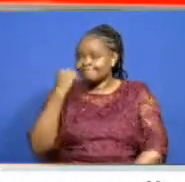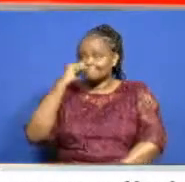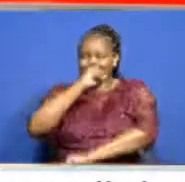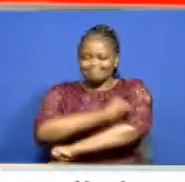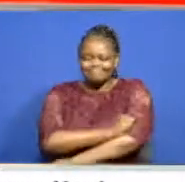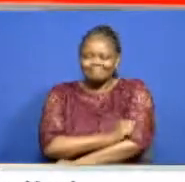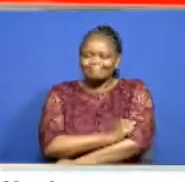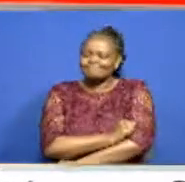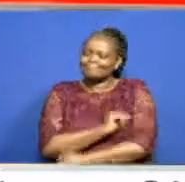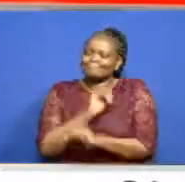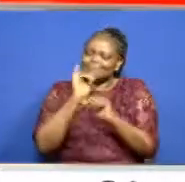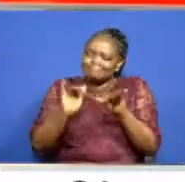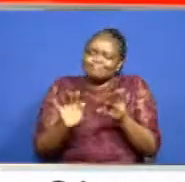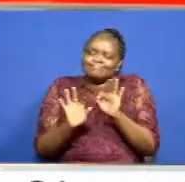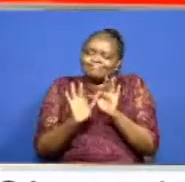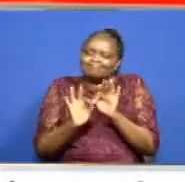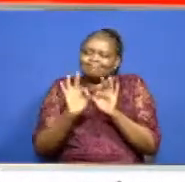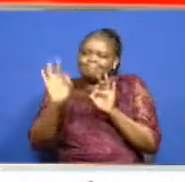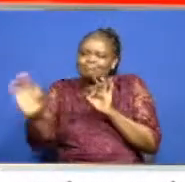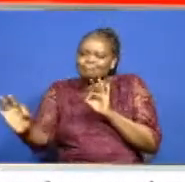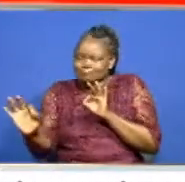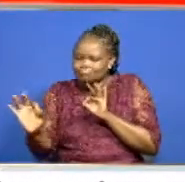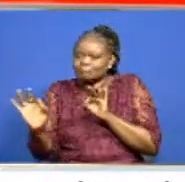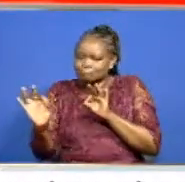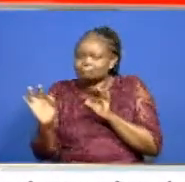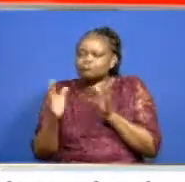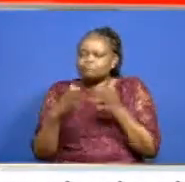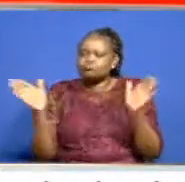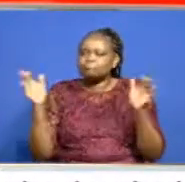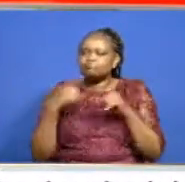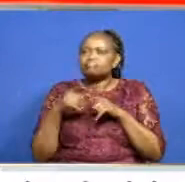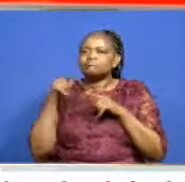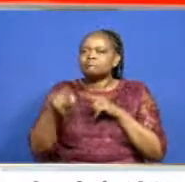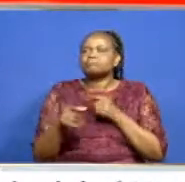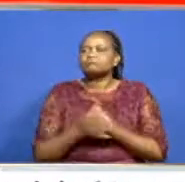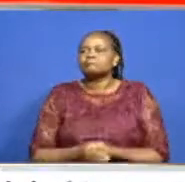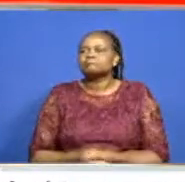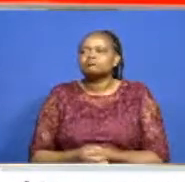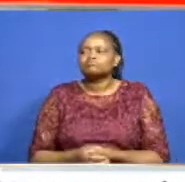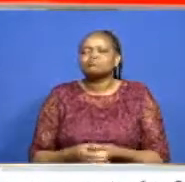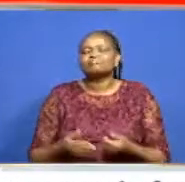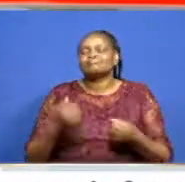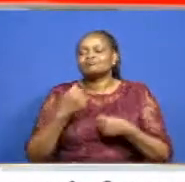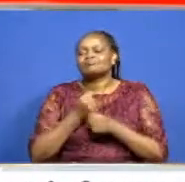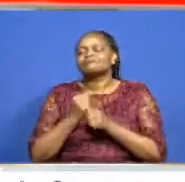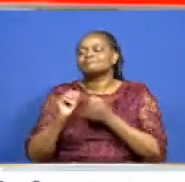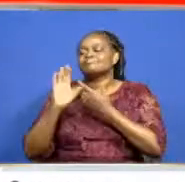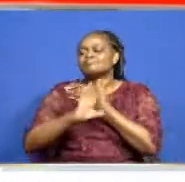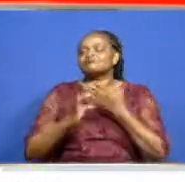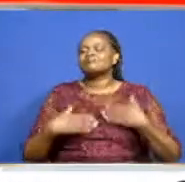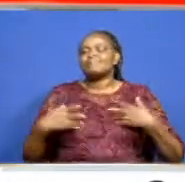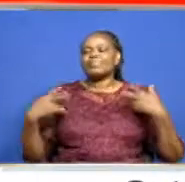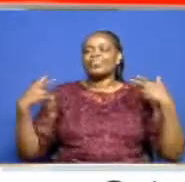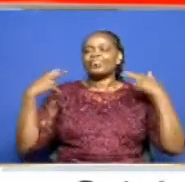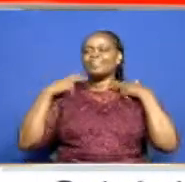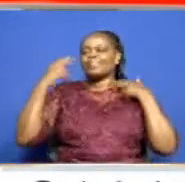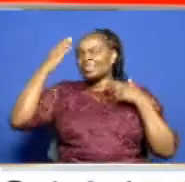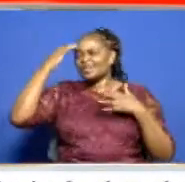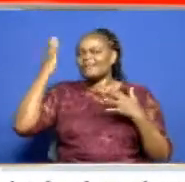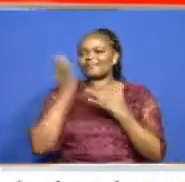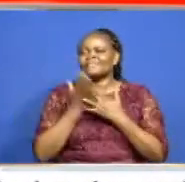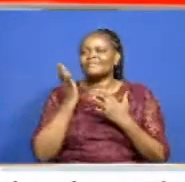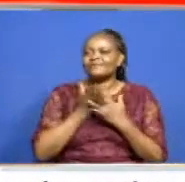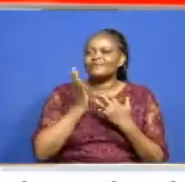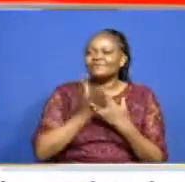too long to open. Mm-hmm. But this thing has really brought the country to a standstill. There's a lot of disruption, and the economy has